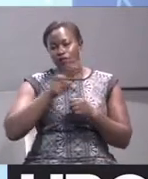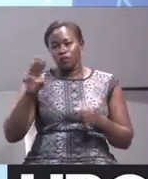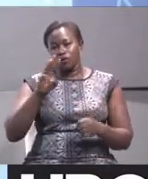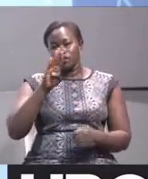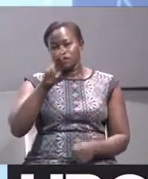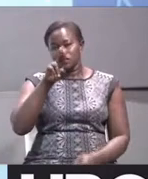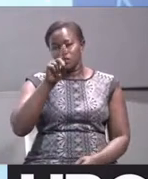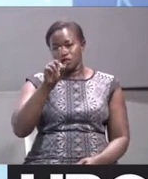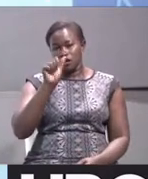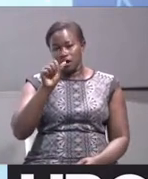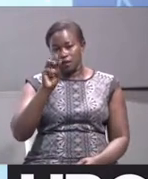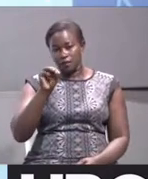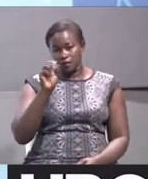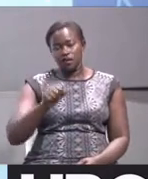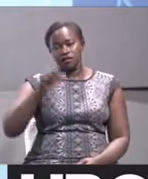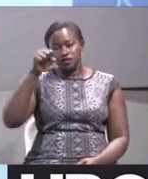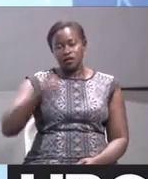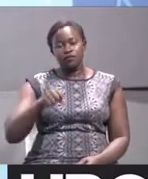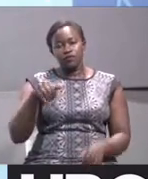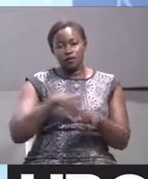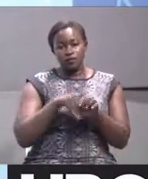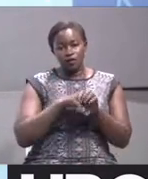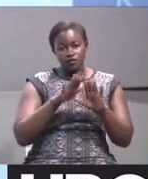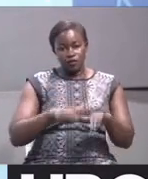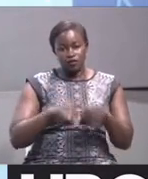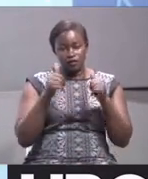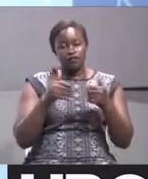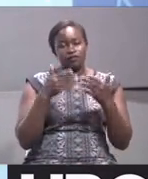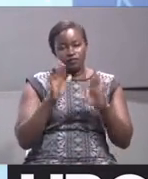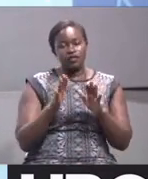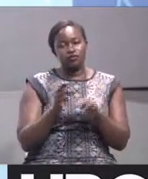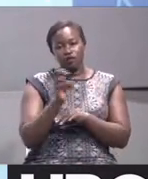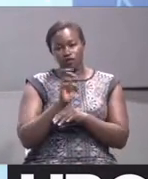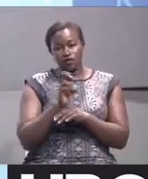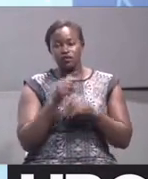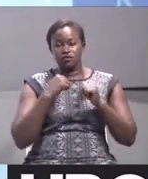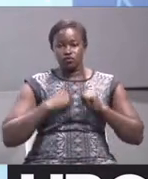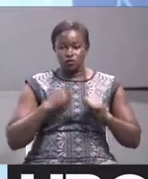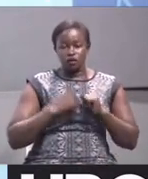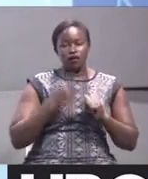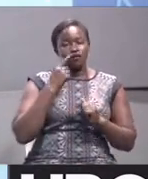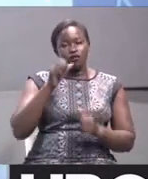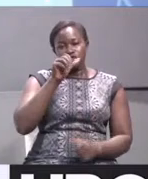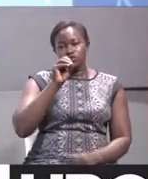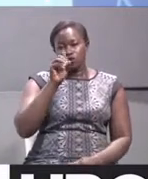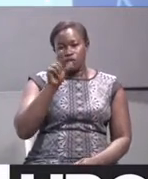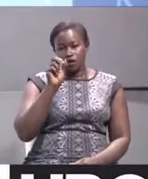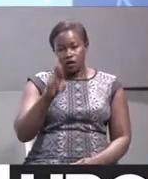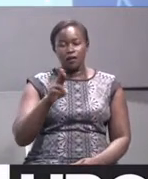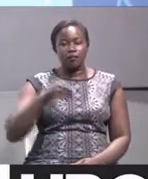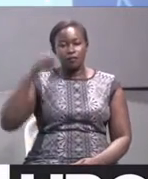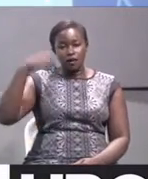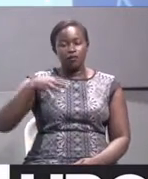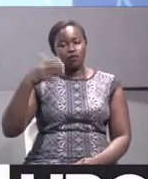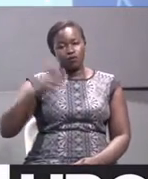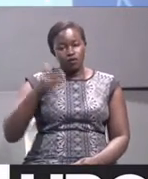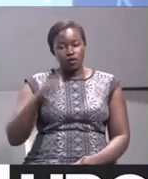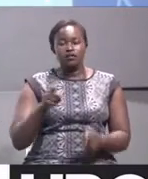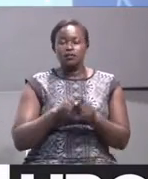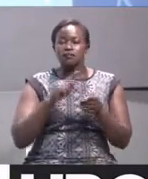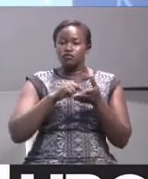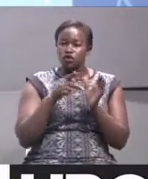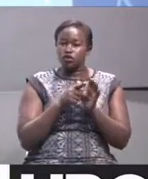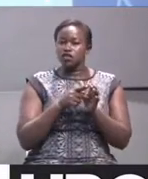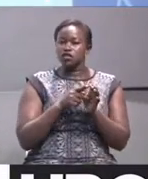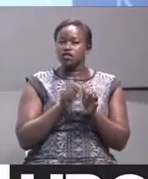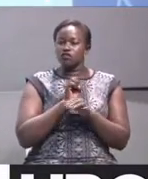South MP Emmanuel Utala, has concluded an oversight tour of the solar-powered water supply and irrigation project sites